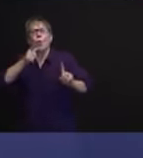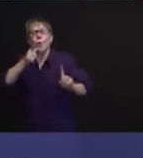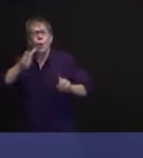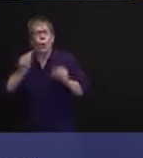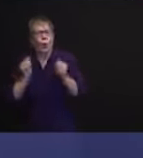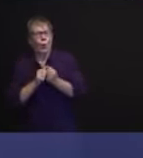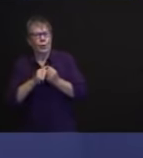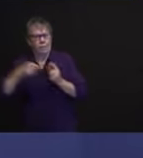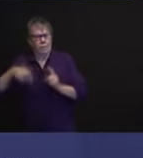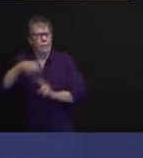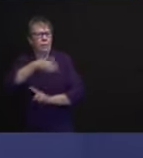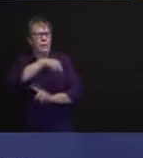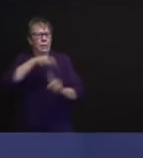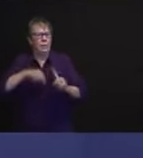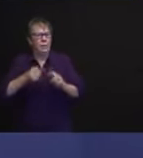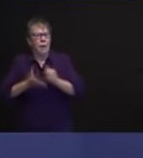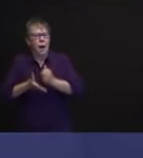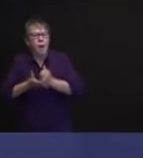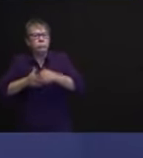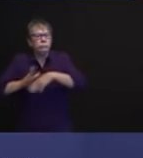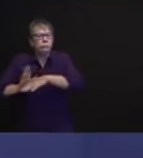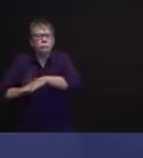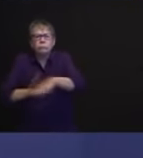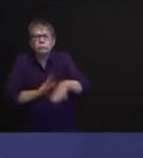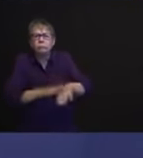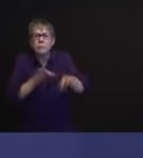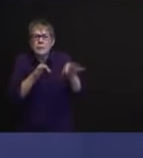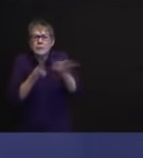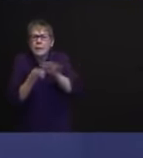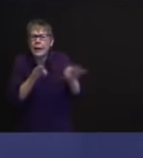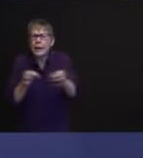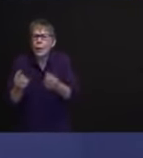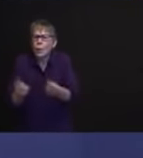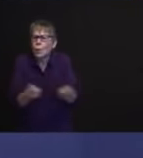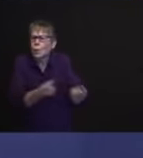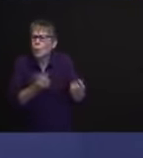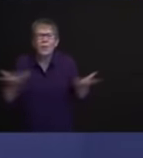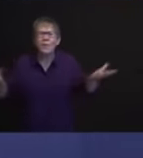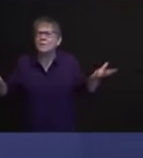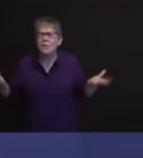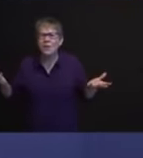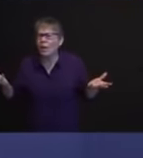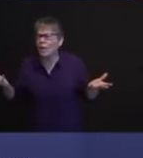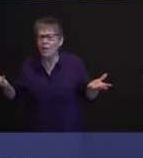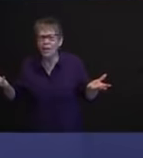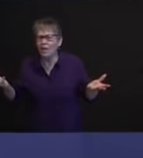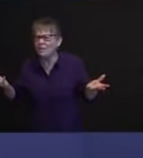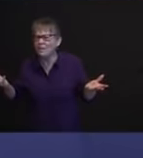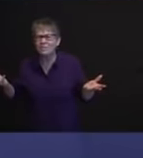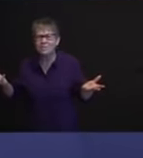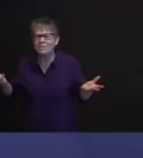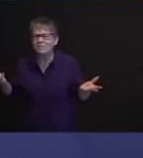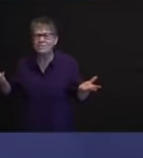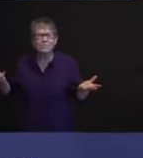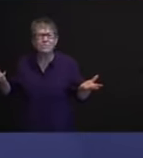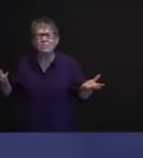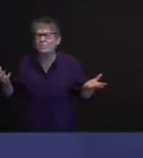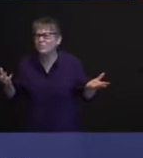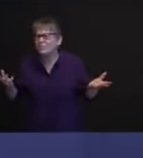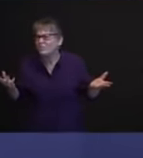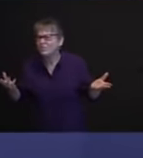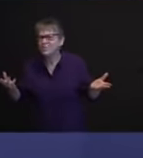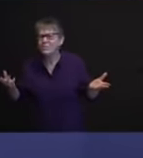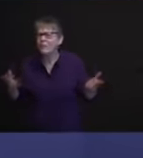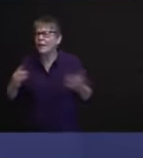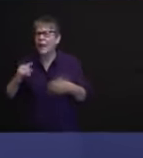back a full 2 weeks and saying, well, where might you have been? Where might you have picked it up? Was it at a restaurant? Was it at a gym? Was it somewhere else? So certainly we'd like to